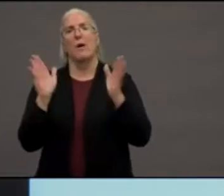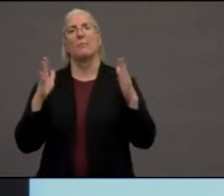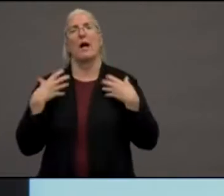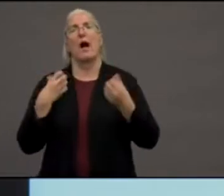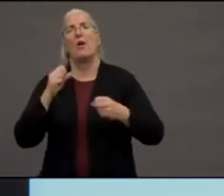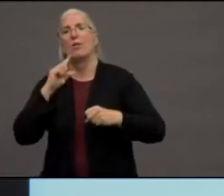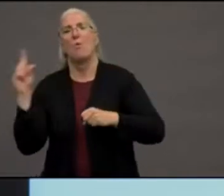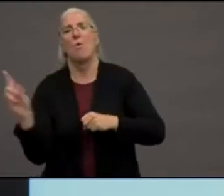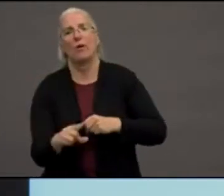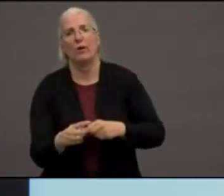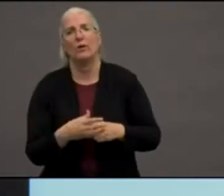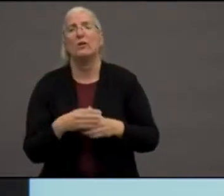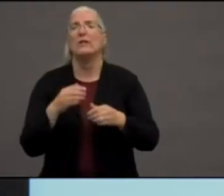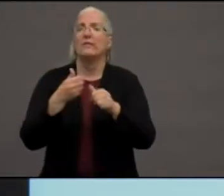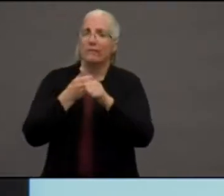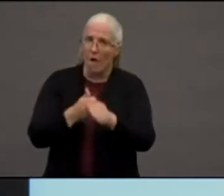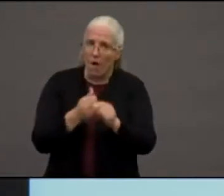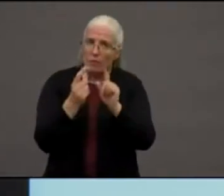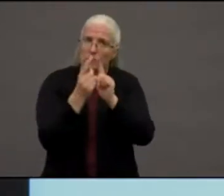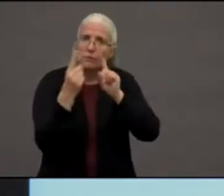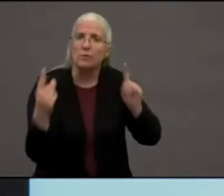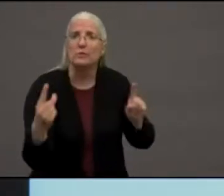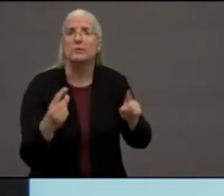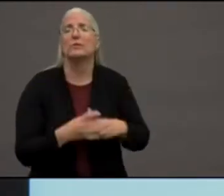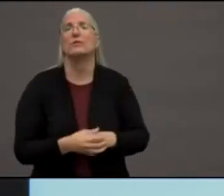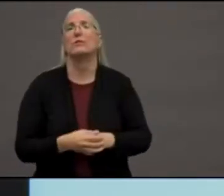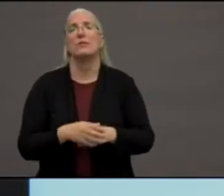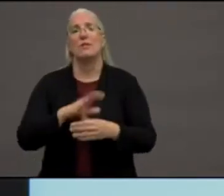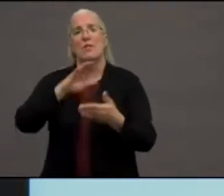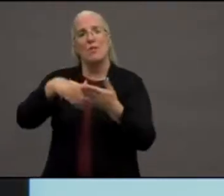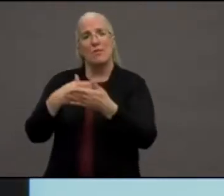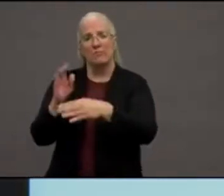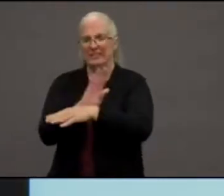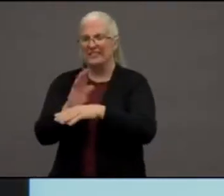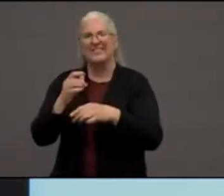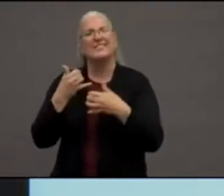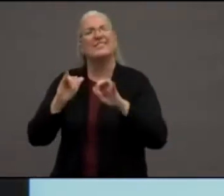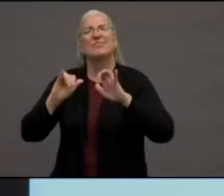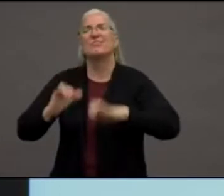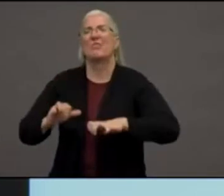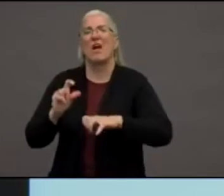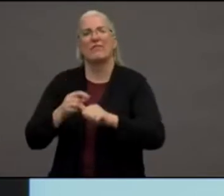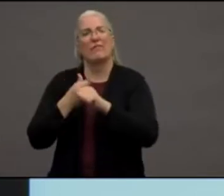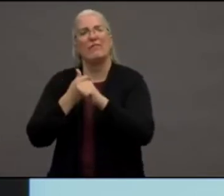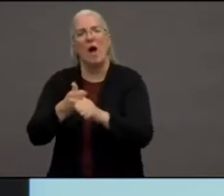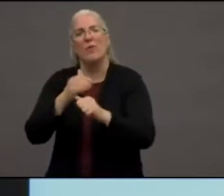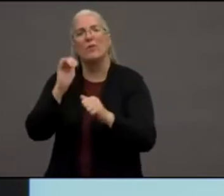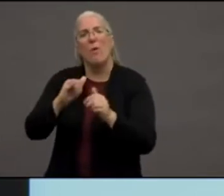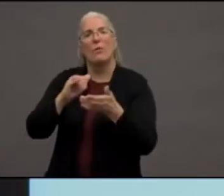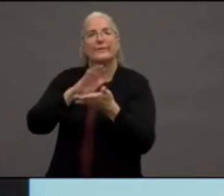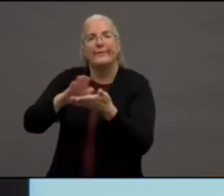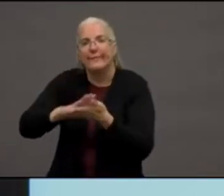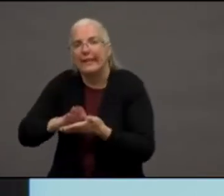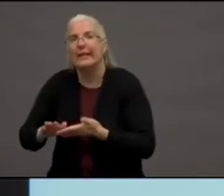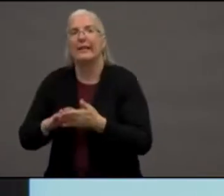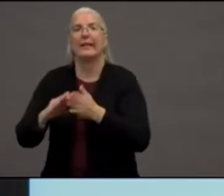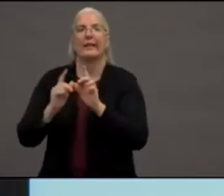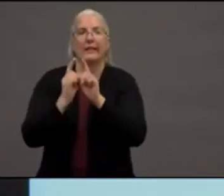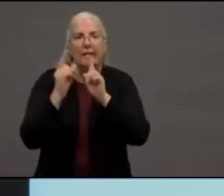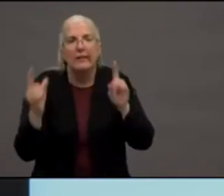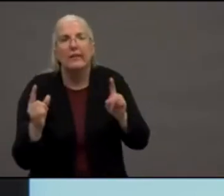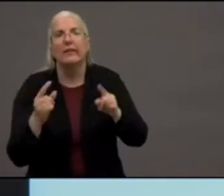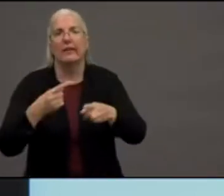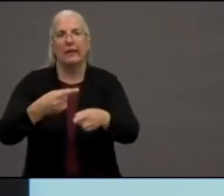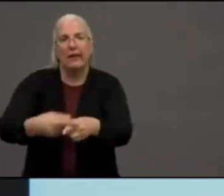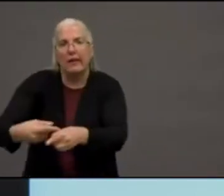requiring businesses to do in order to operate. So those are the restrictions that we are requiring of those businesses that are allowed to open at this time, which